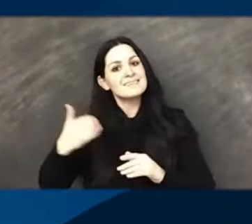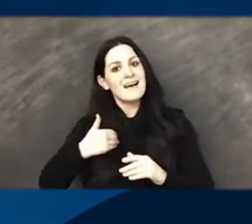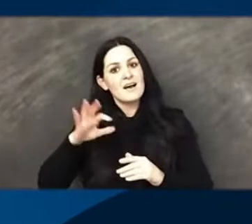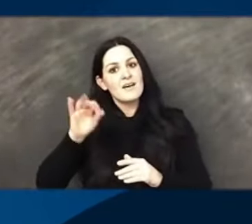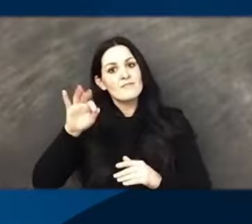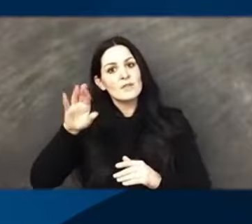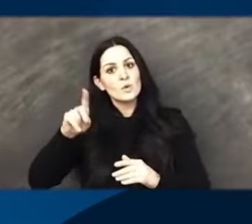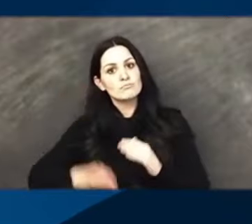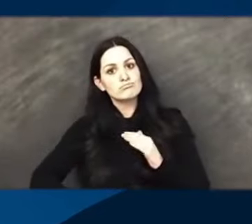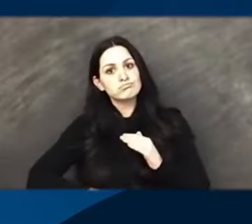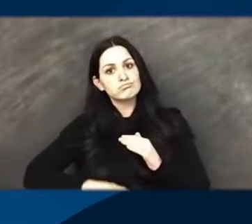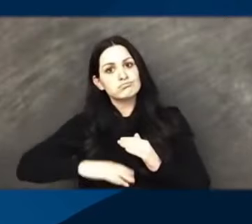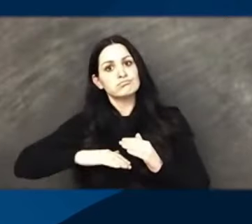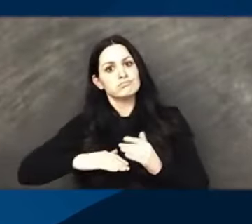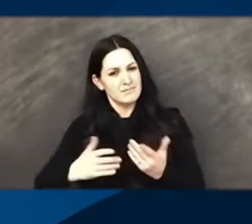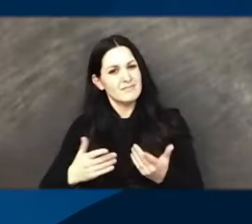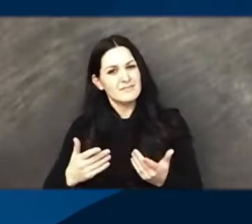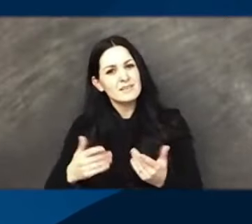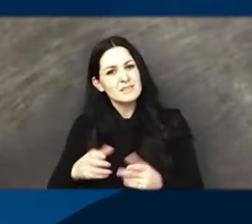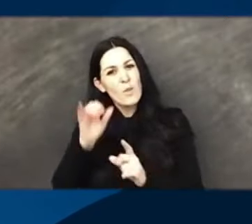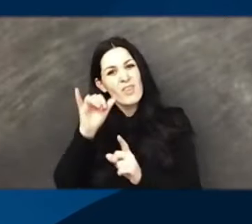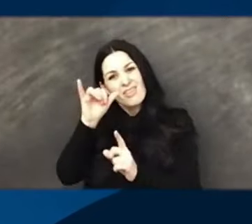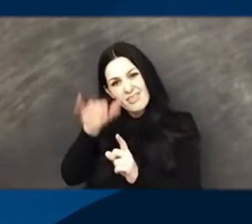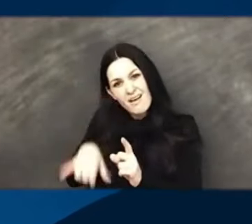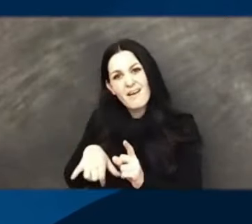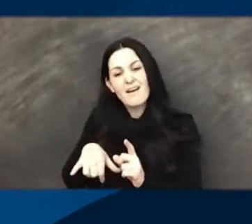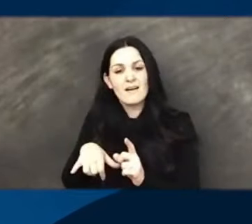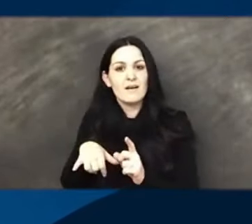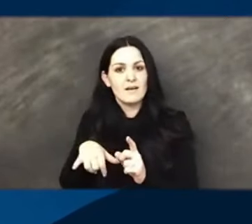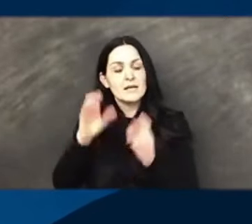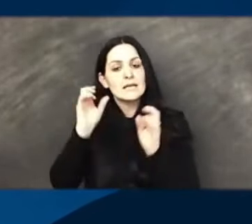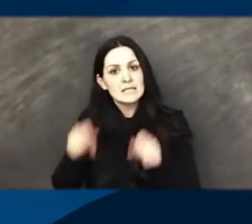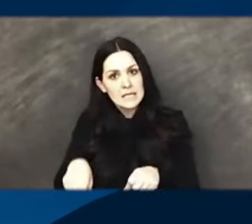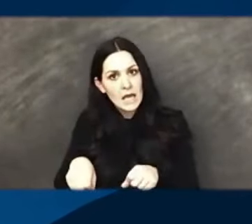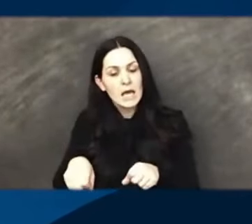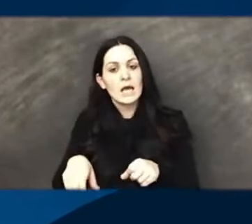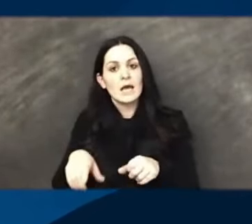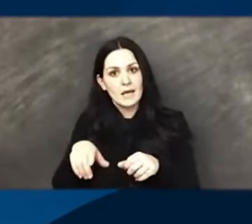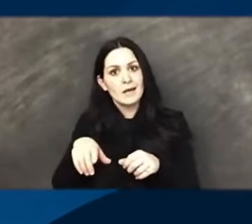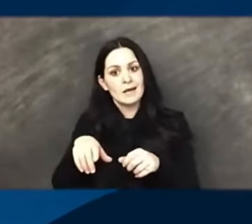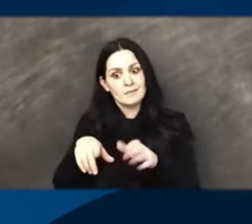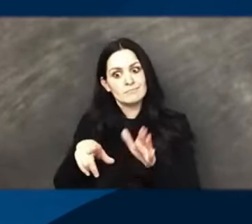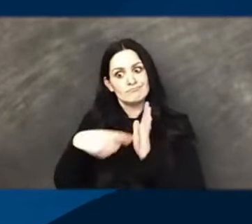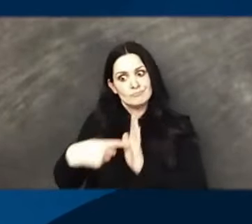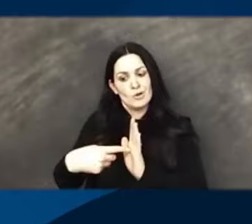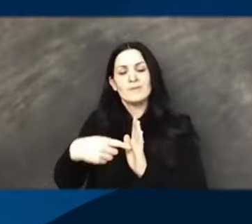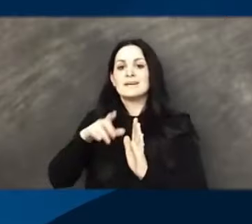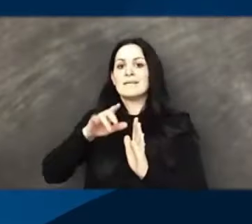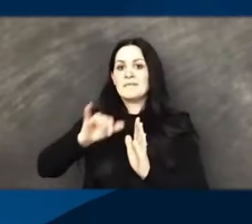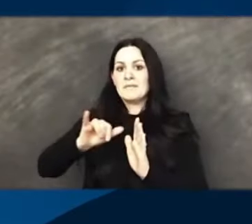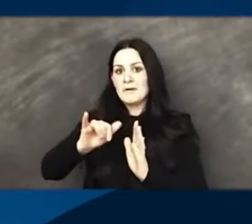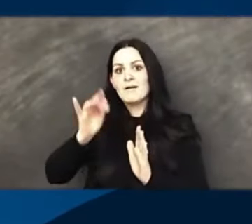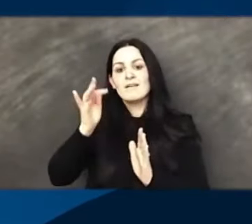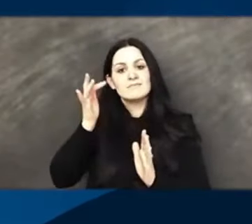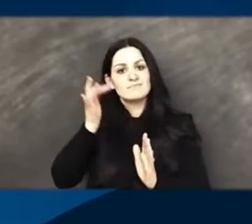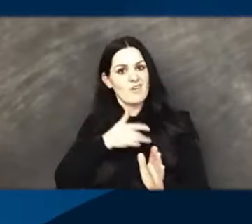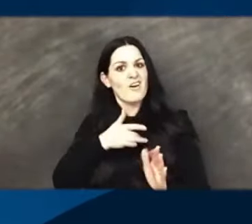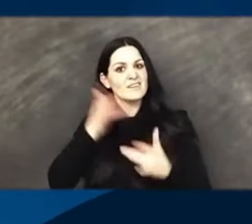accumulation there. So those are all things that can be signs of a heart condition that is a chronic thing.